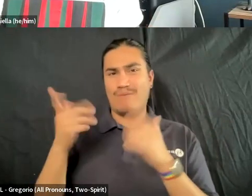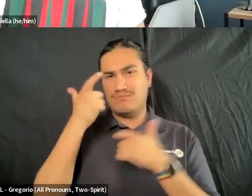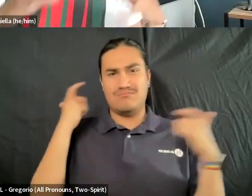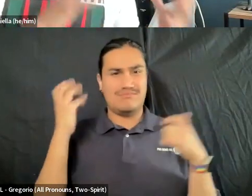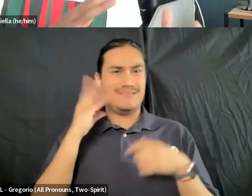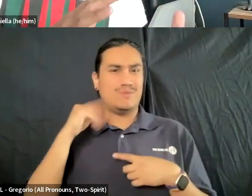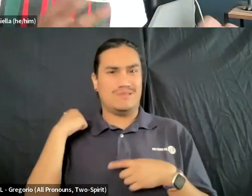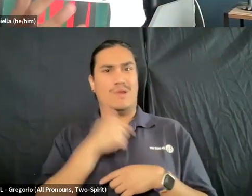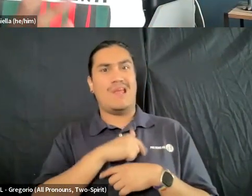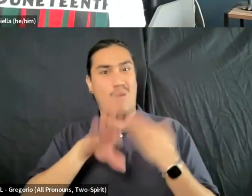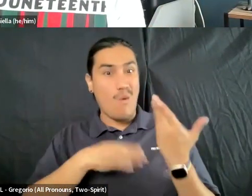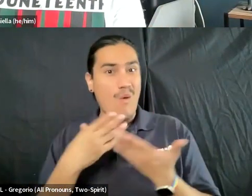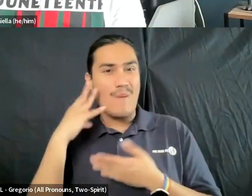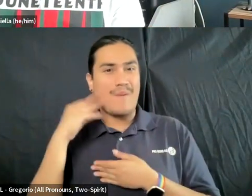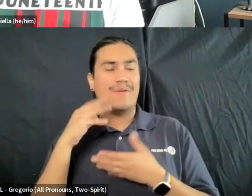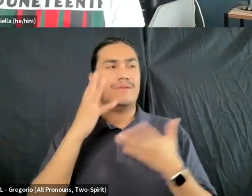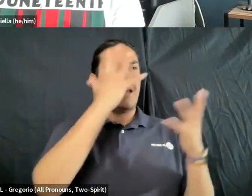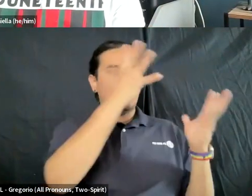through, and I channeled that through my art.